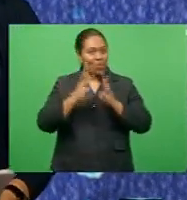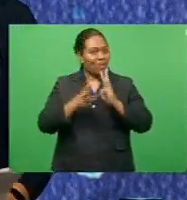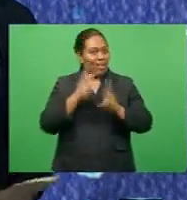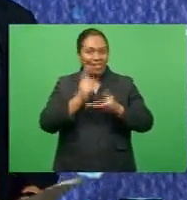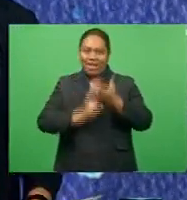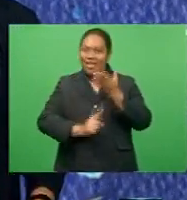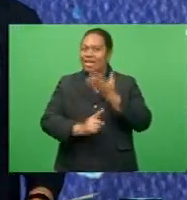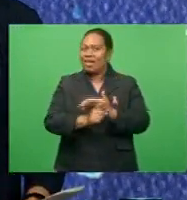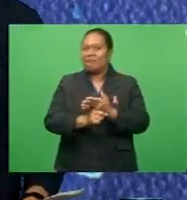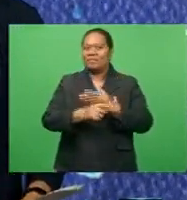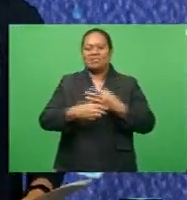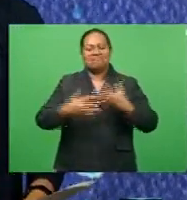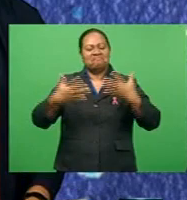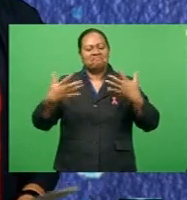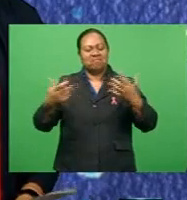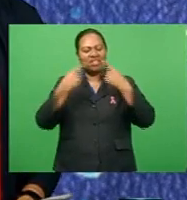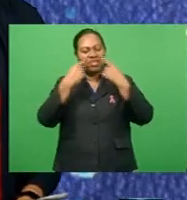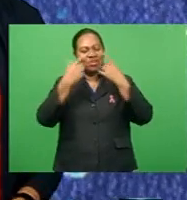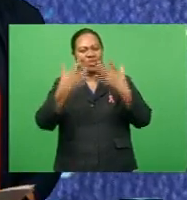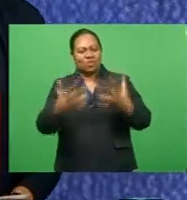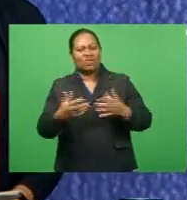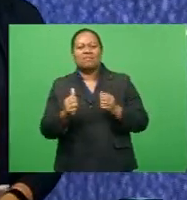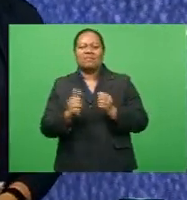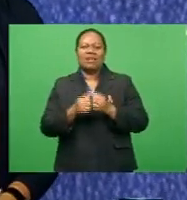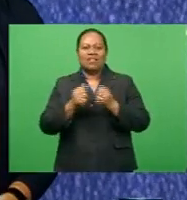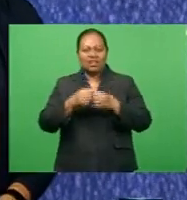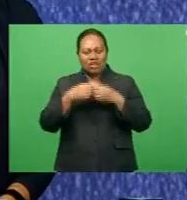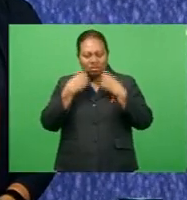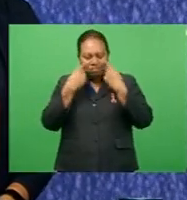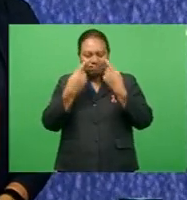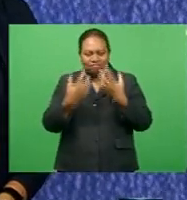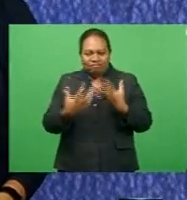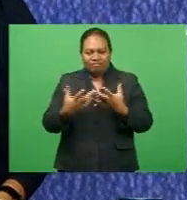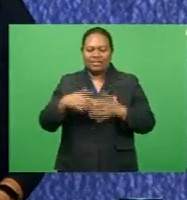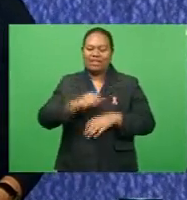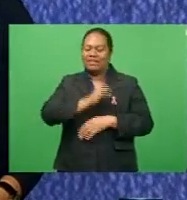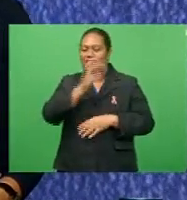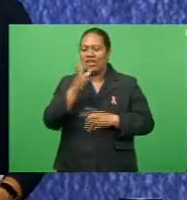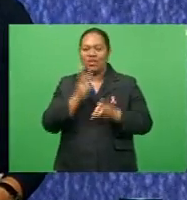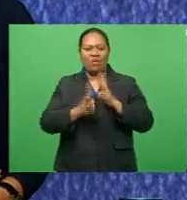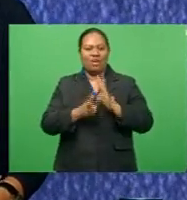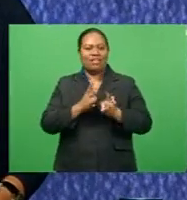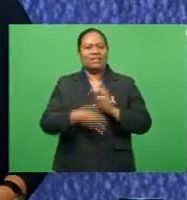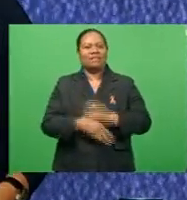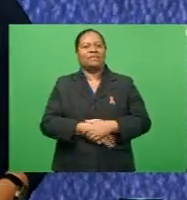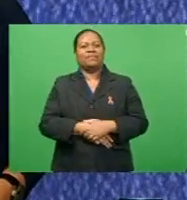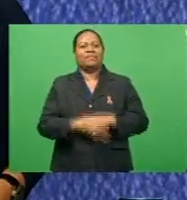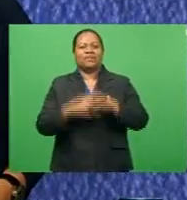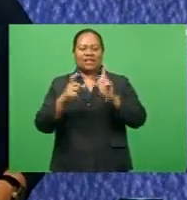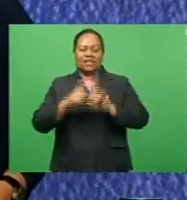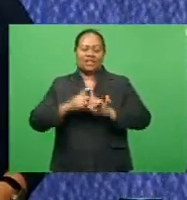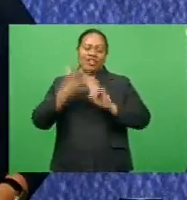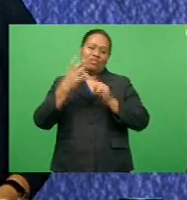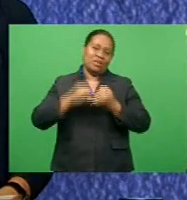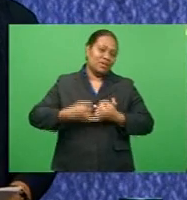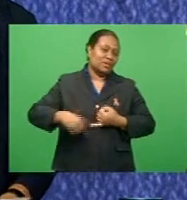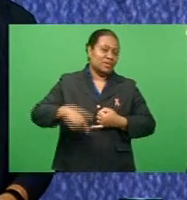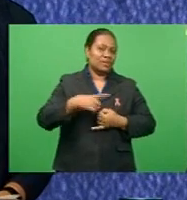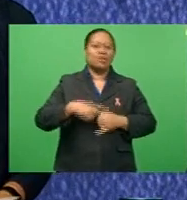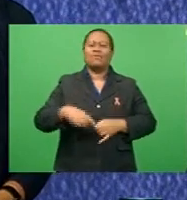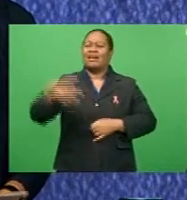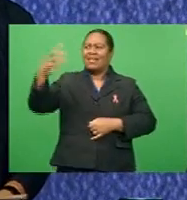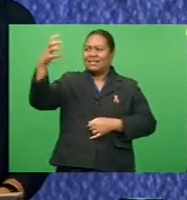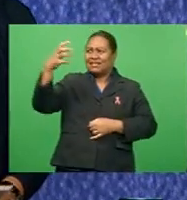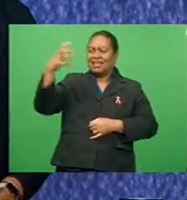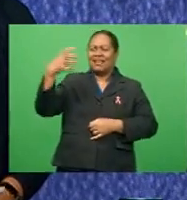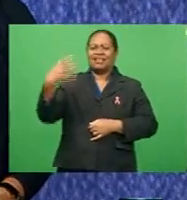on, great scenery and lots to explore under fine conditions. Eastwards from Pekhabarasuva, the sun was a